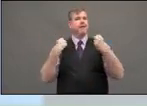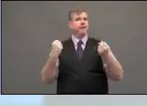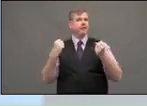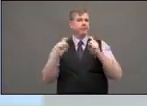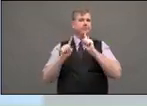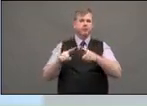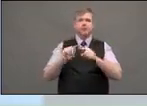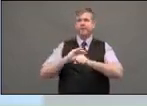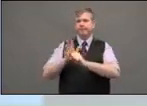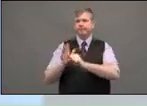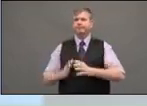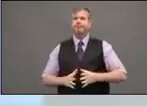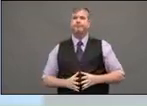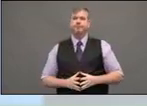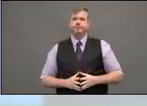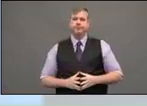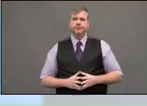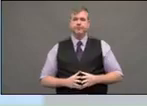at